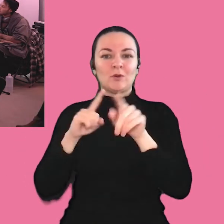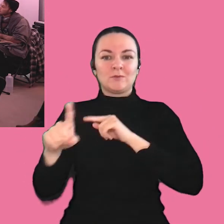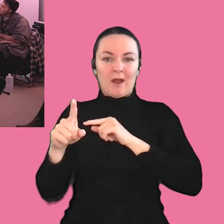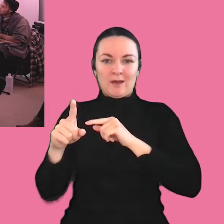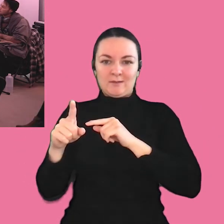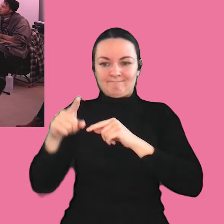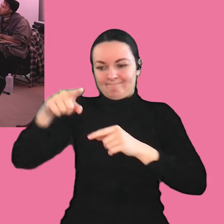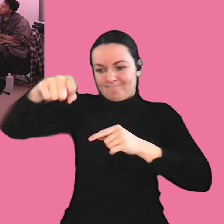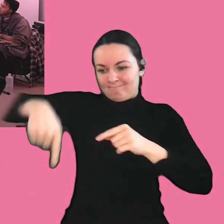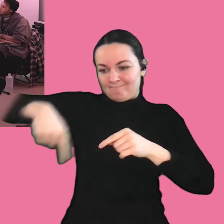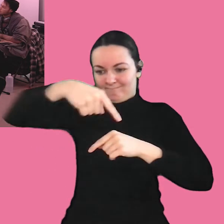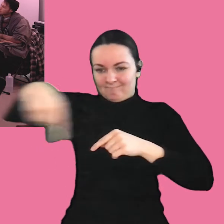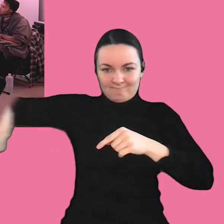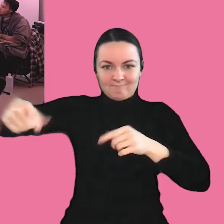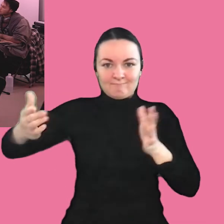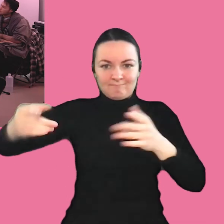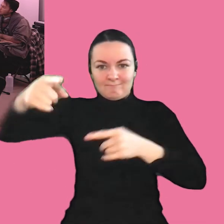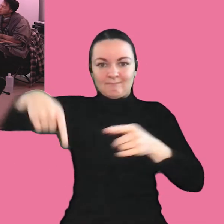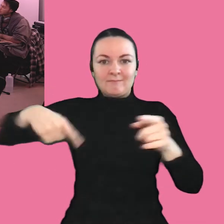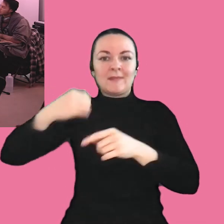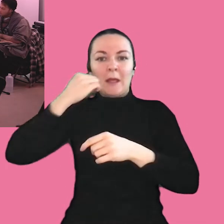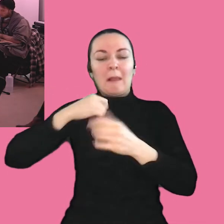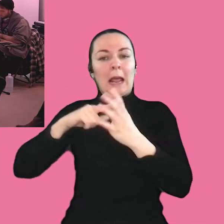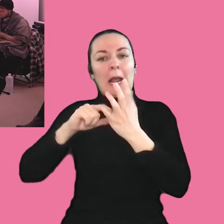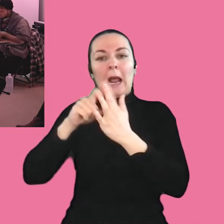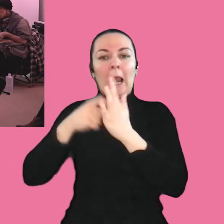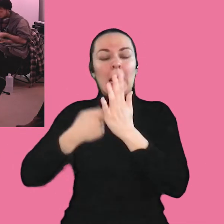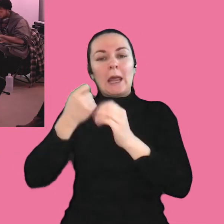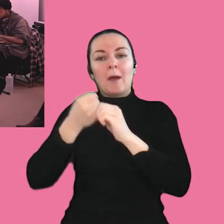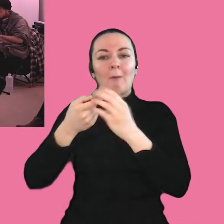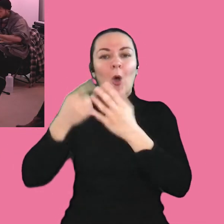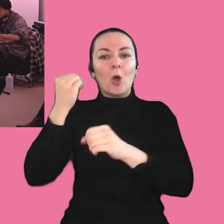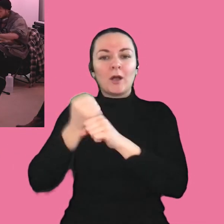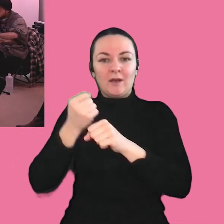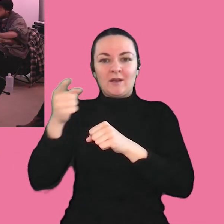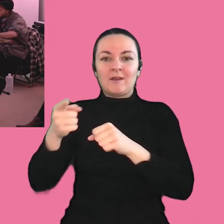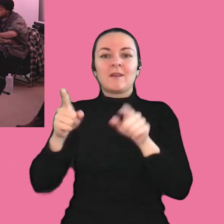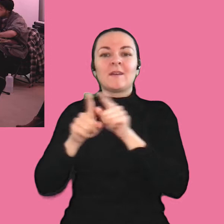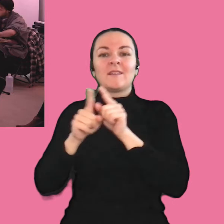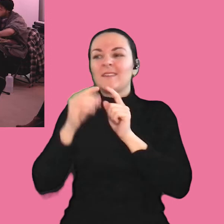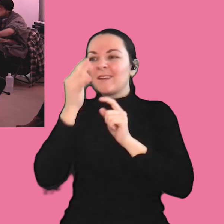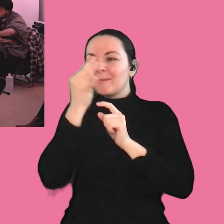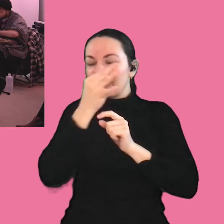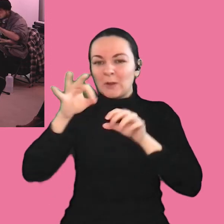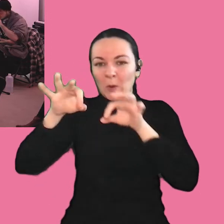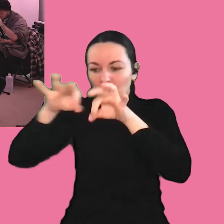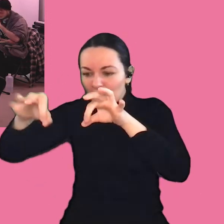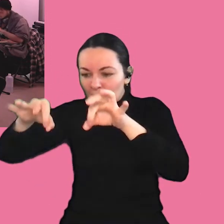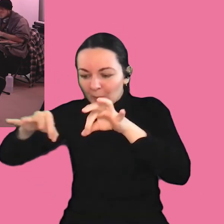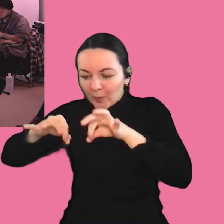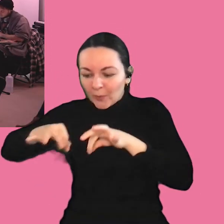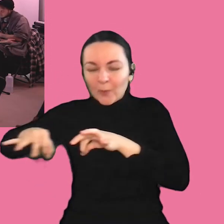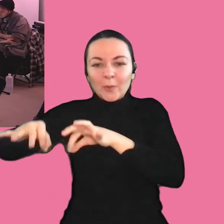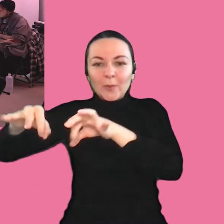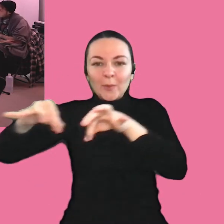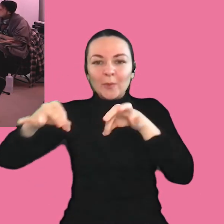to be Black Alder Bog, and I won an EKO bursary because of the circumstances I was in and because of what I was trying to do. And I